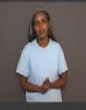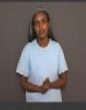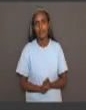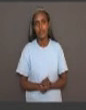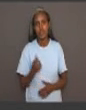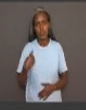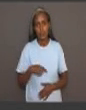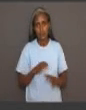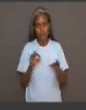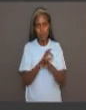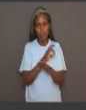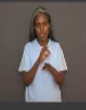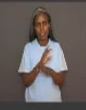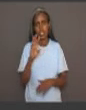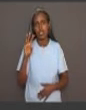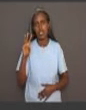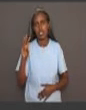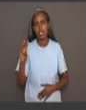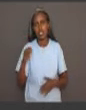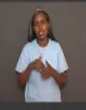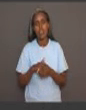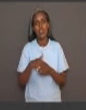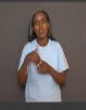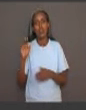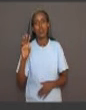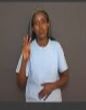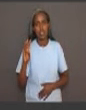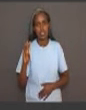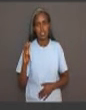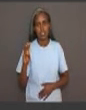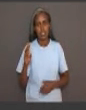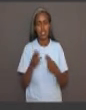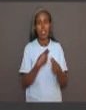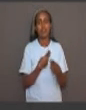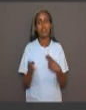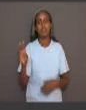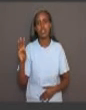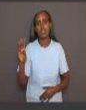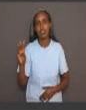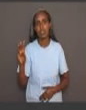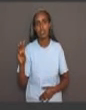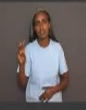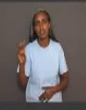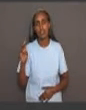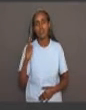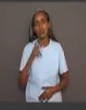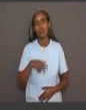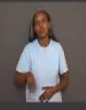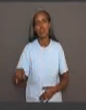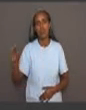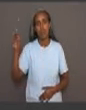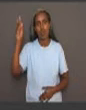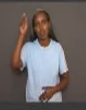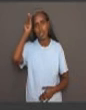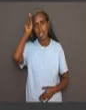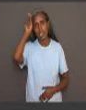We factor 6 out of 6 times 6 to the power